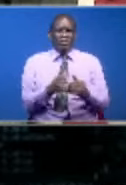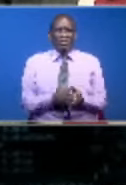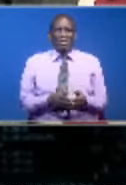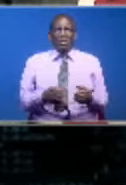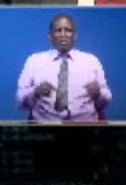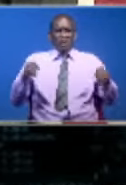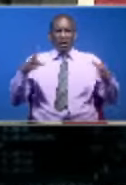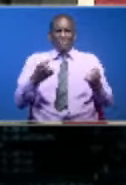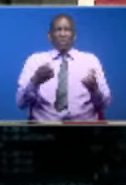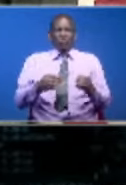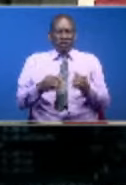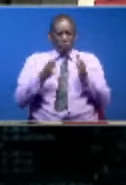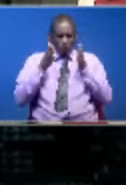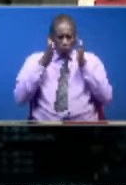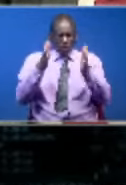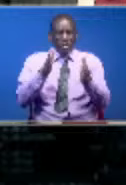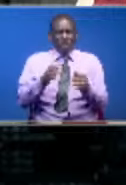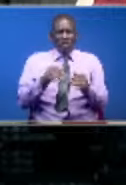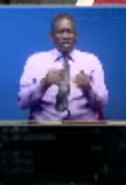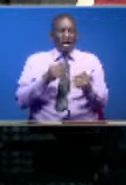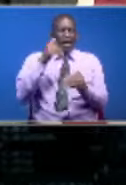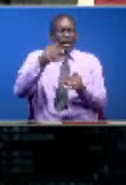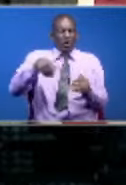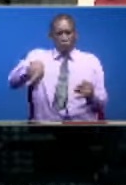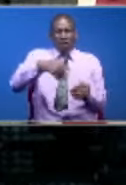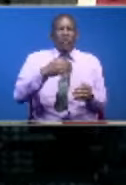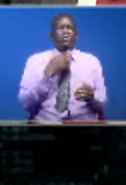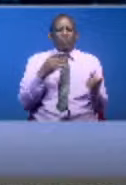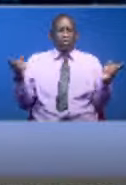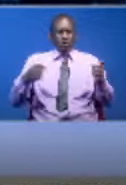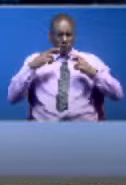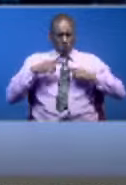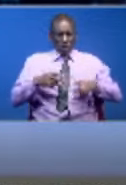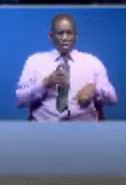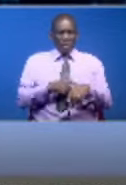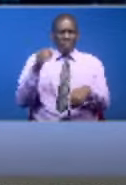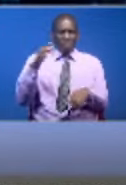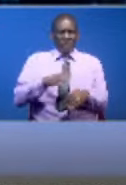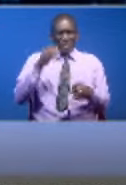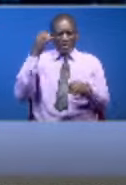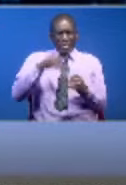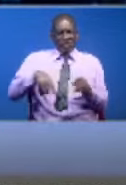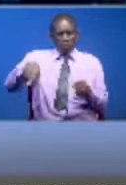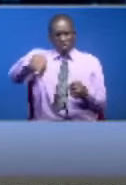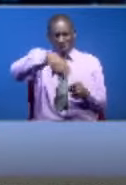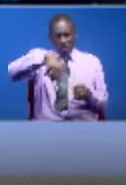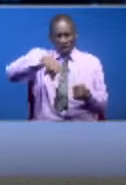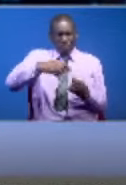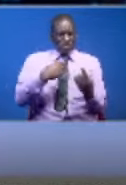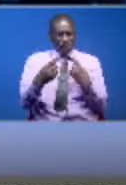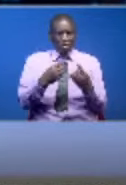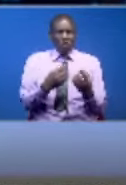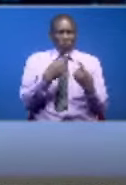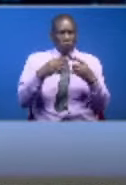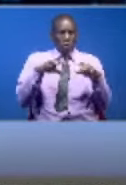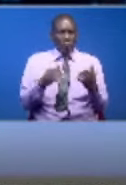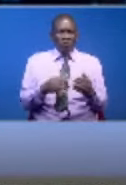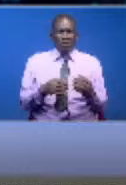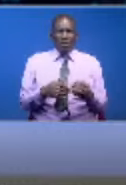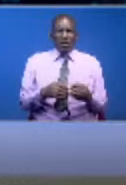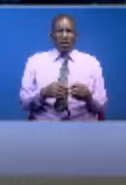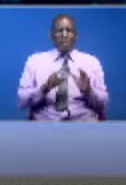to have a clear foresight of the runway ahead of us. We want to take a very quick break. When we come back, we shall have the last leg of this conversation and talk about the pertinent